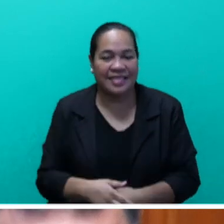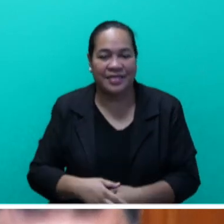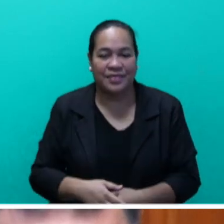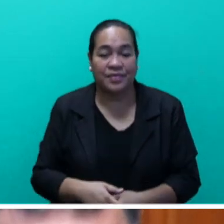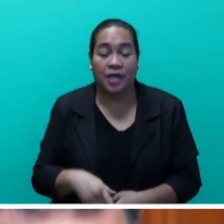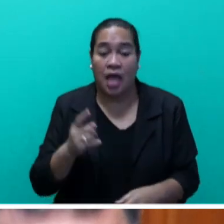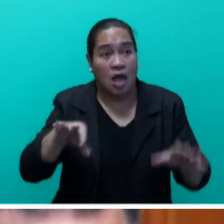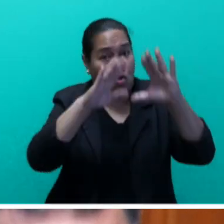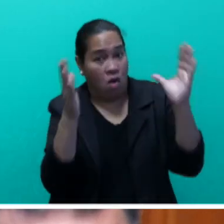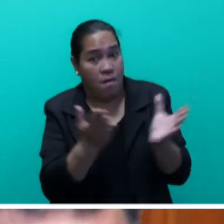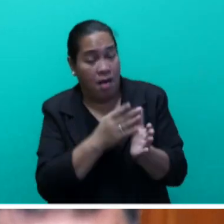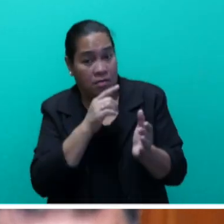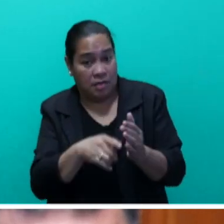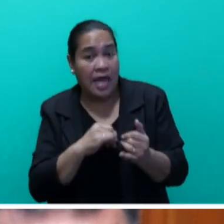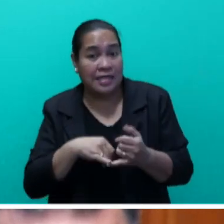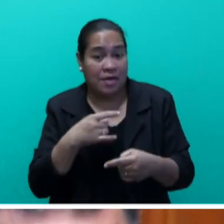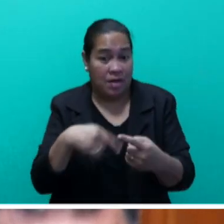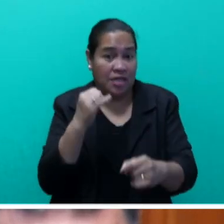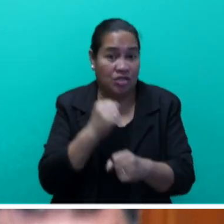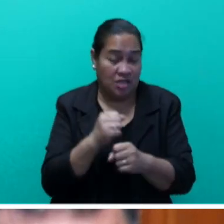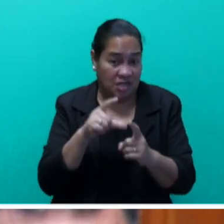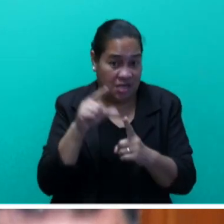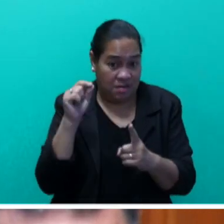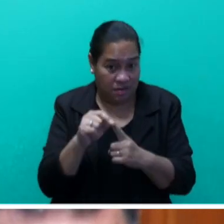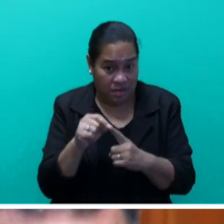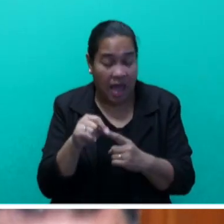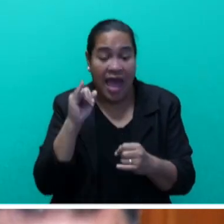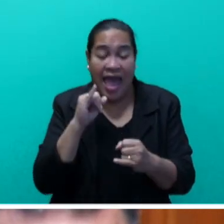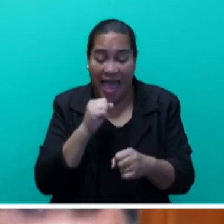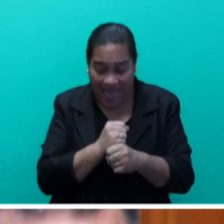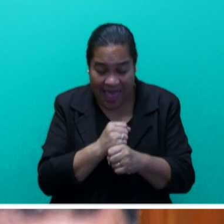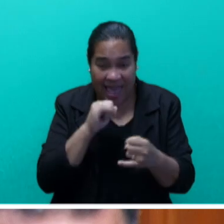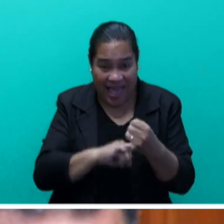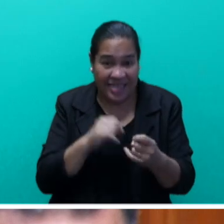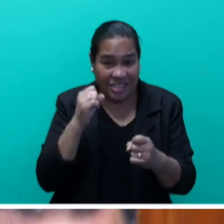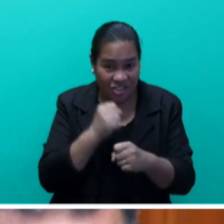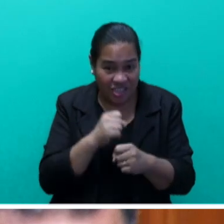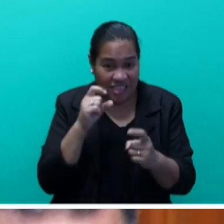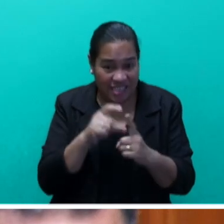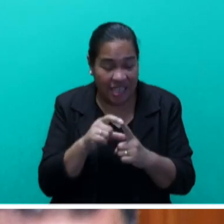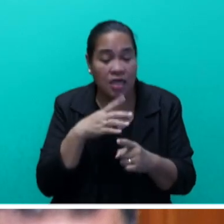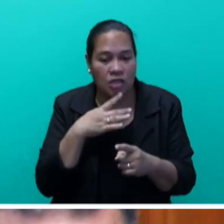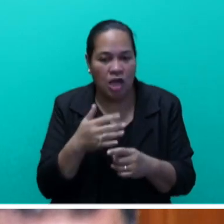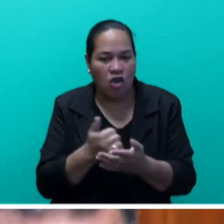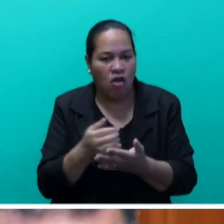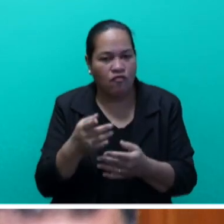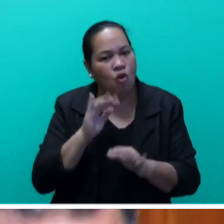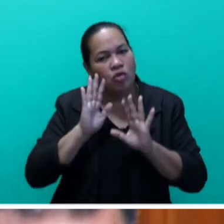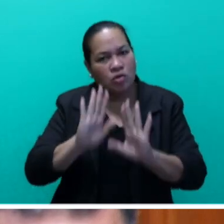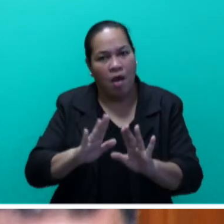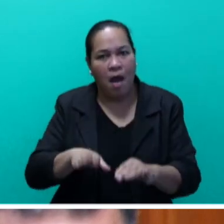global level, the Sustainable Development Goals, SDGs, represent a universal call to action to end